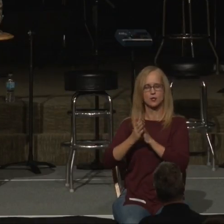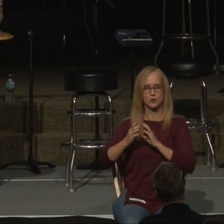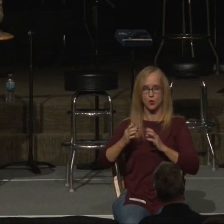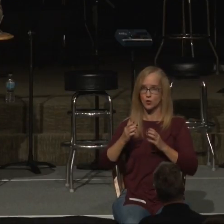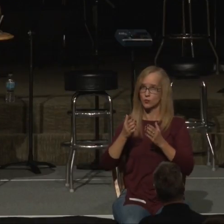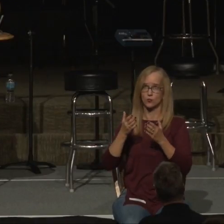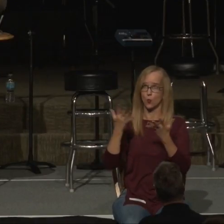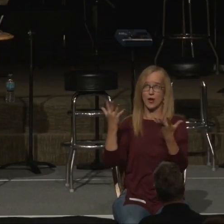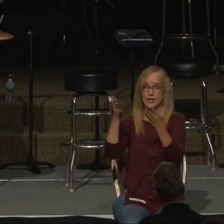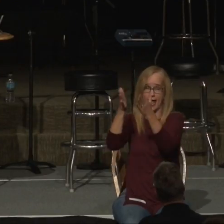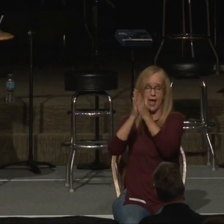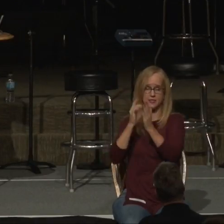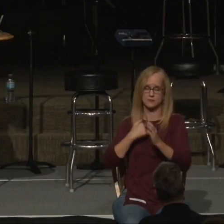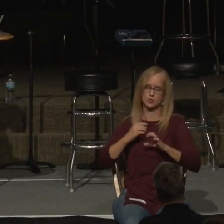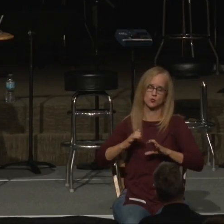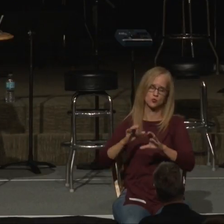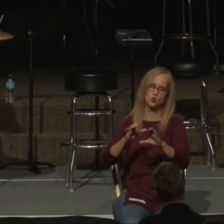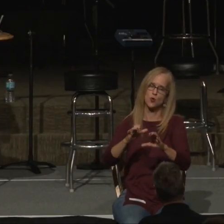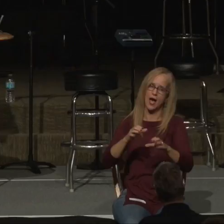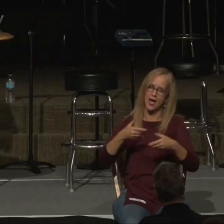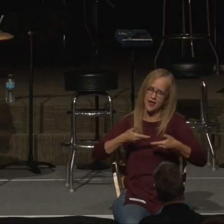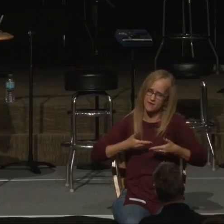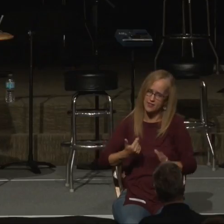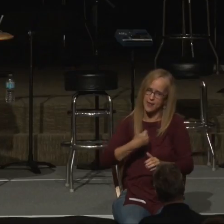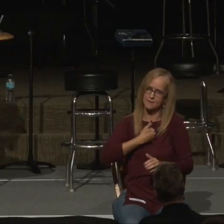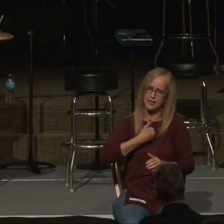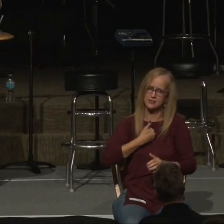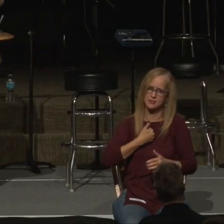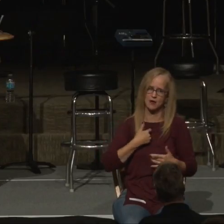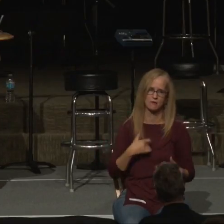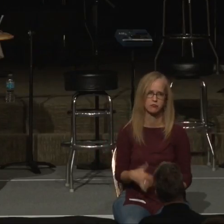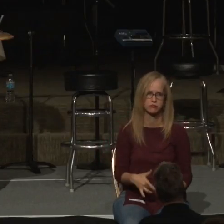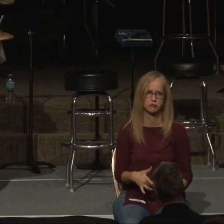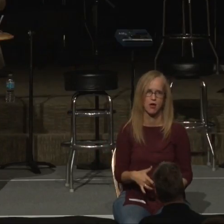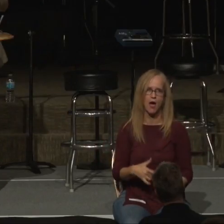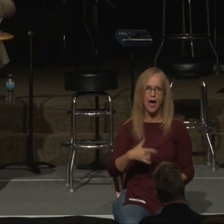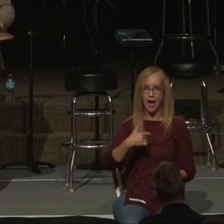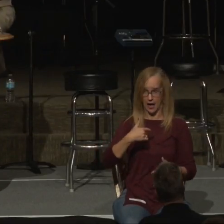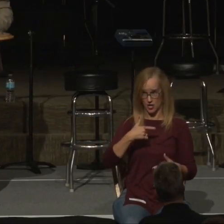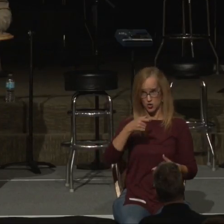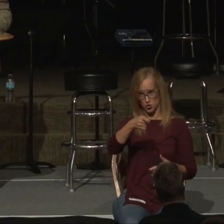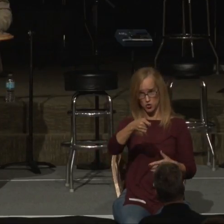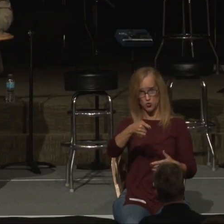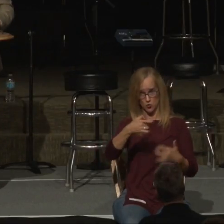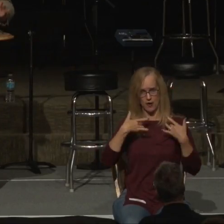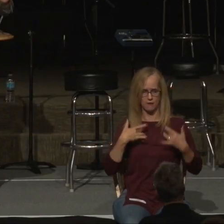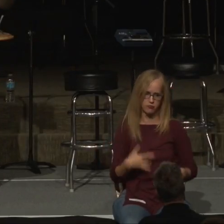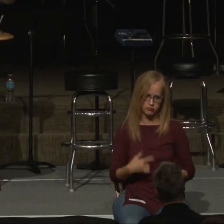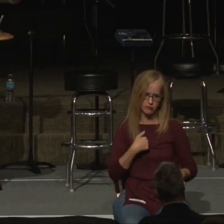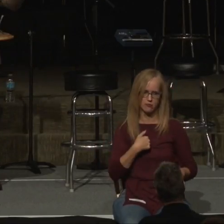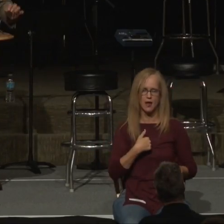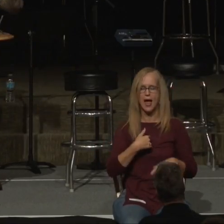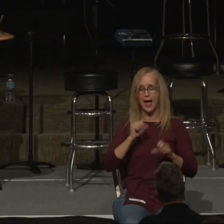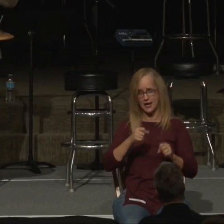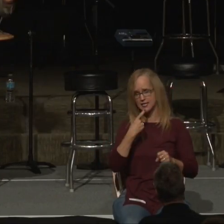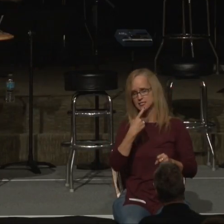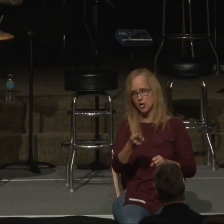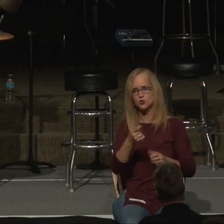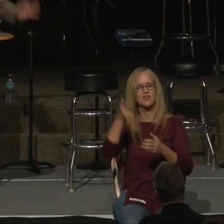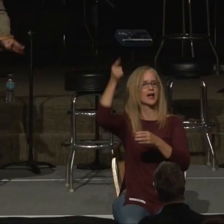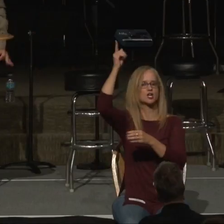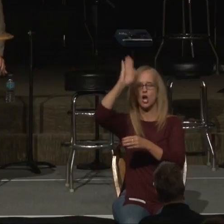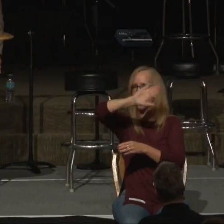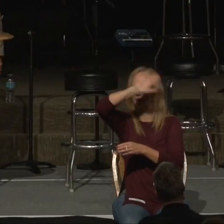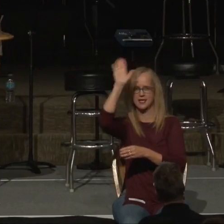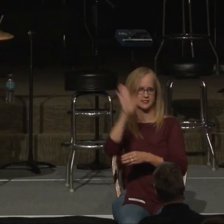to do. I can tell you I have let myself down. I can tell you that you have let me down. I can tell you, though, that God